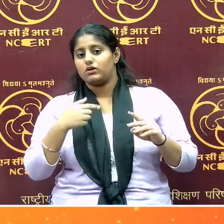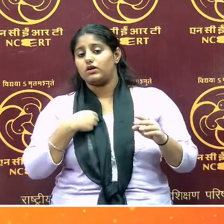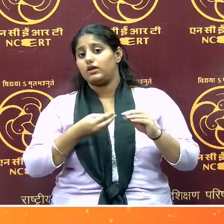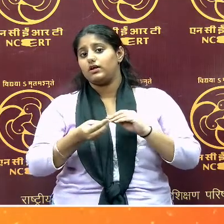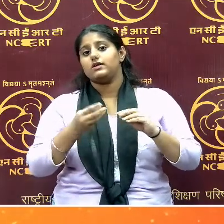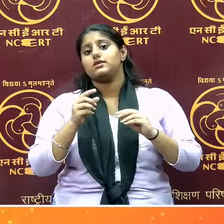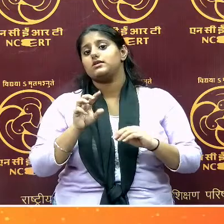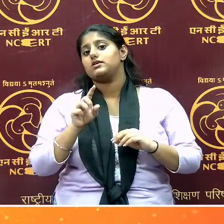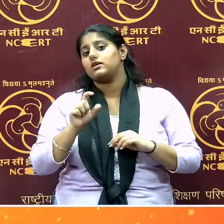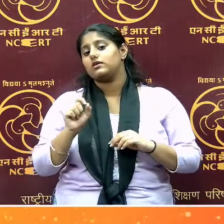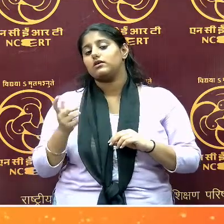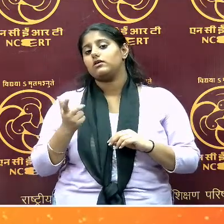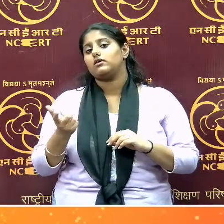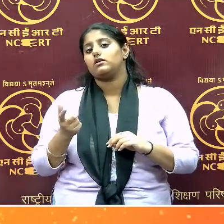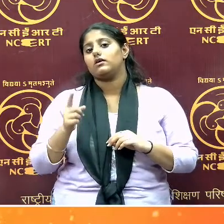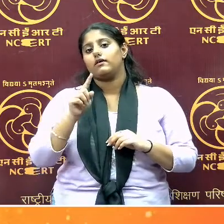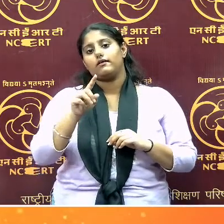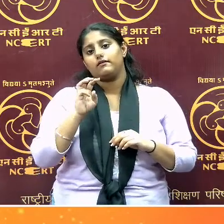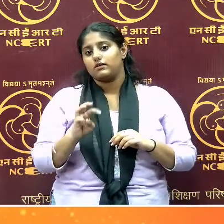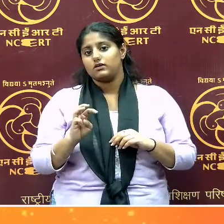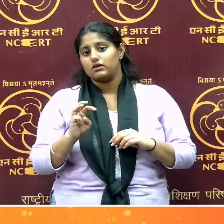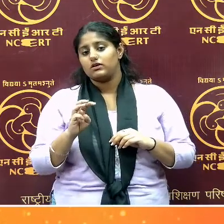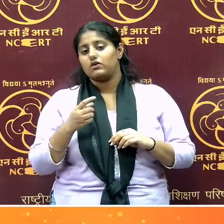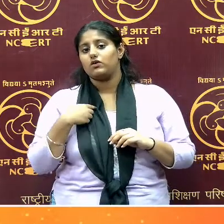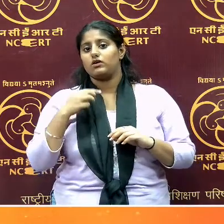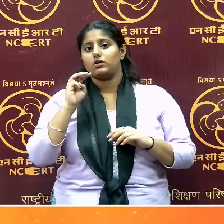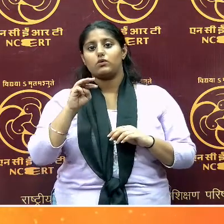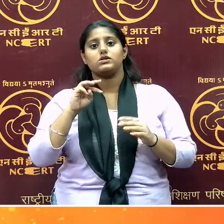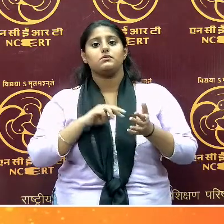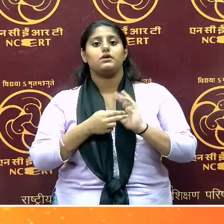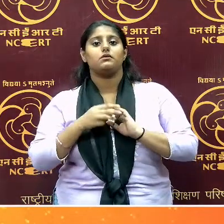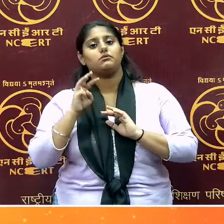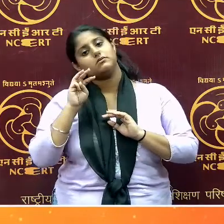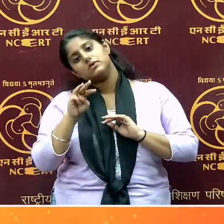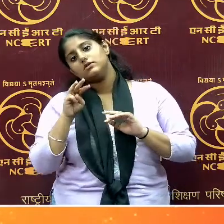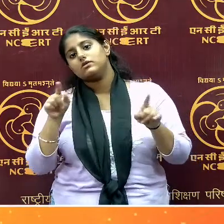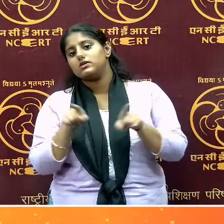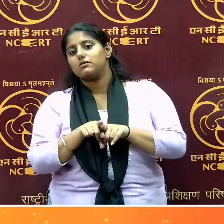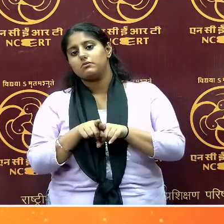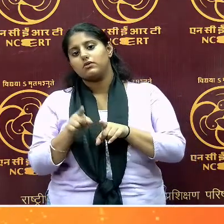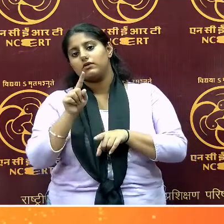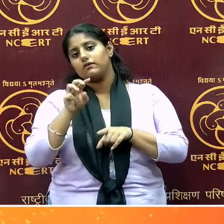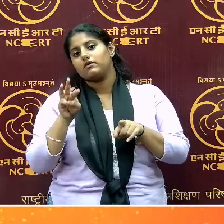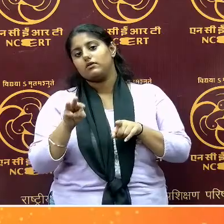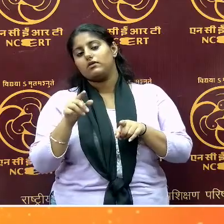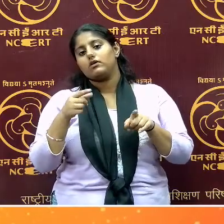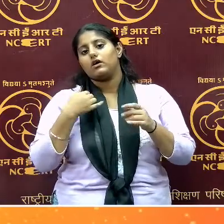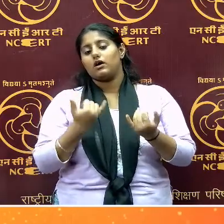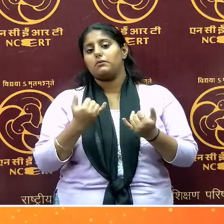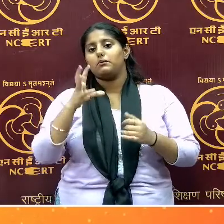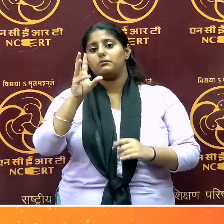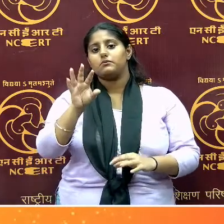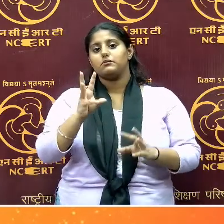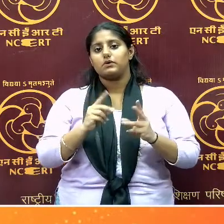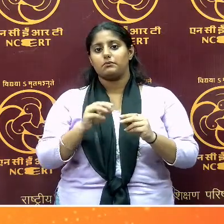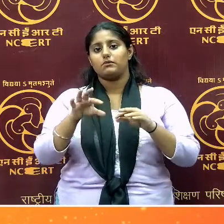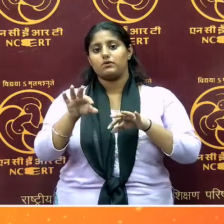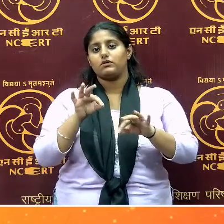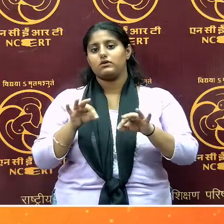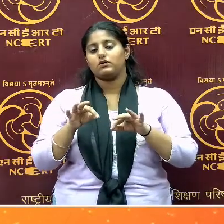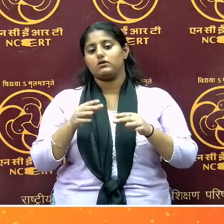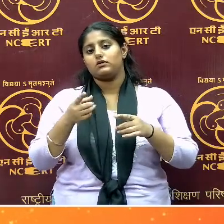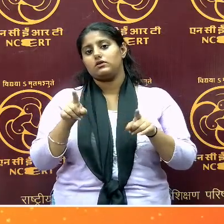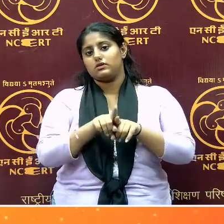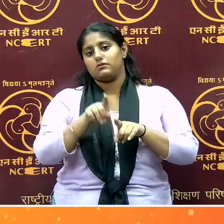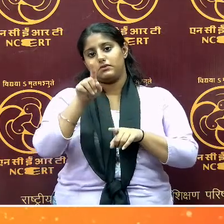100? It is 1000. And nearest 1000 is also 1000. Let us take a number which have the same nearest